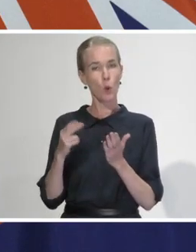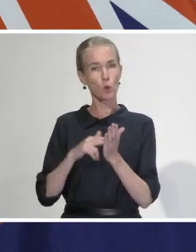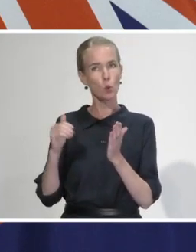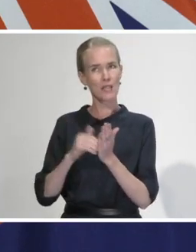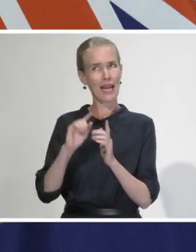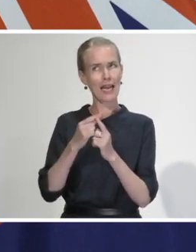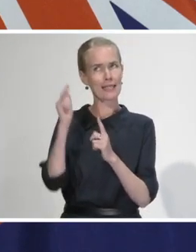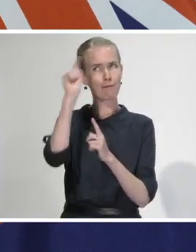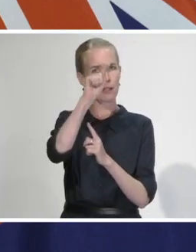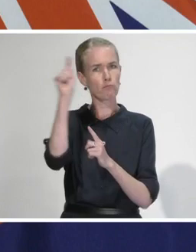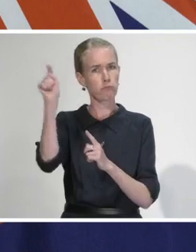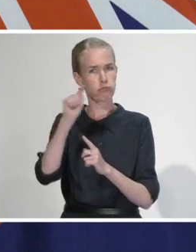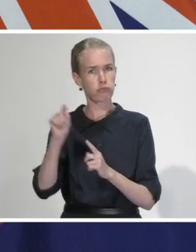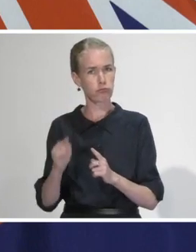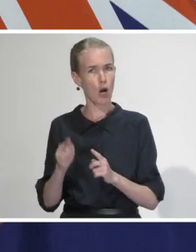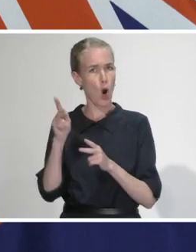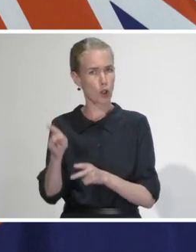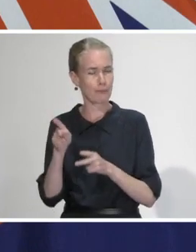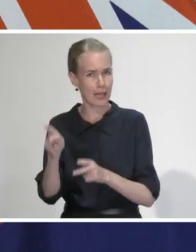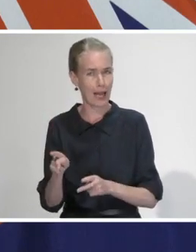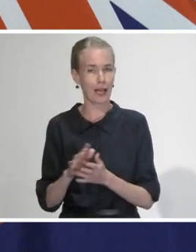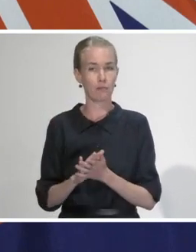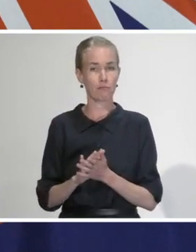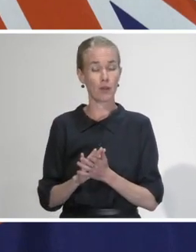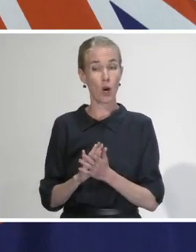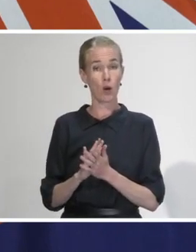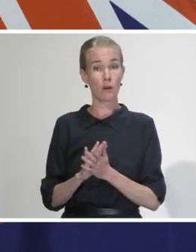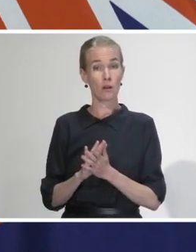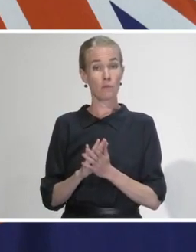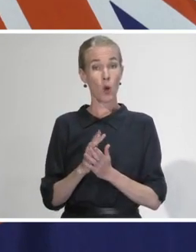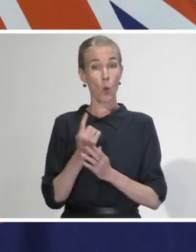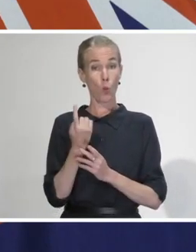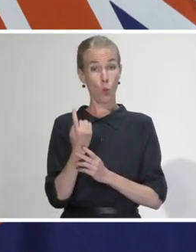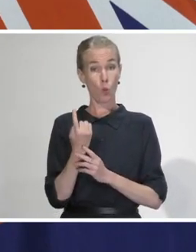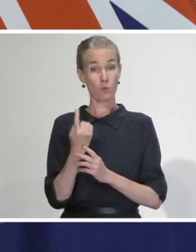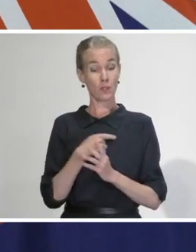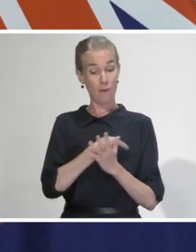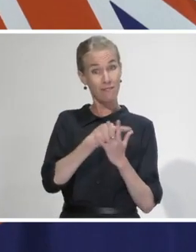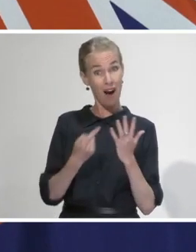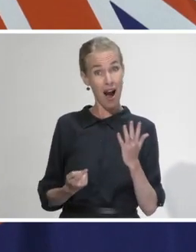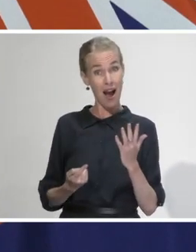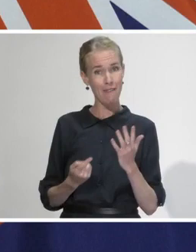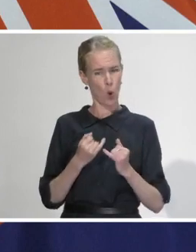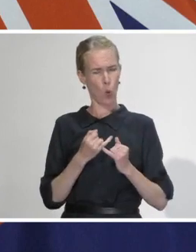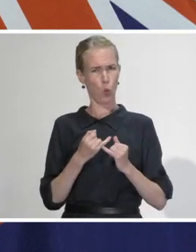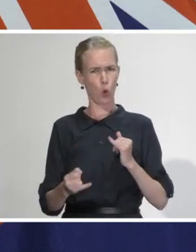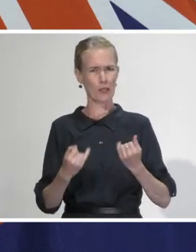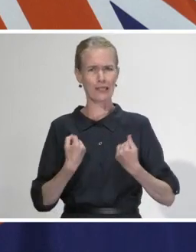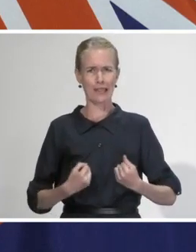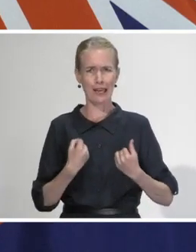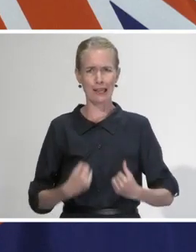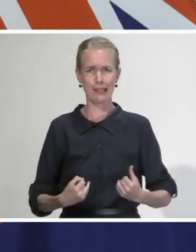and North Shore hospitals. 1 of these patients in ICU, of the total of 5 in ICU,